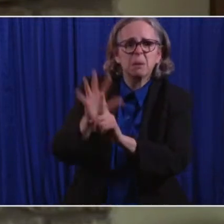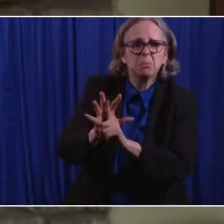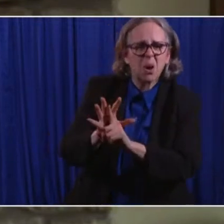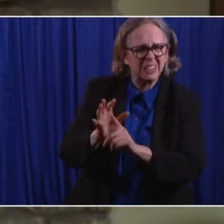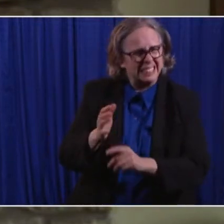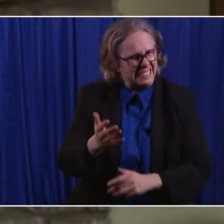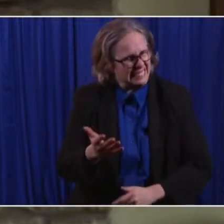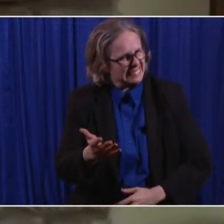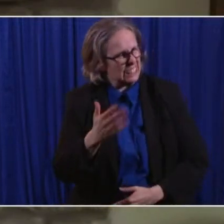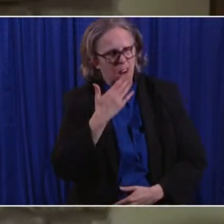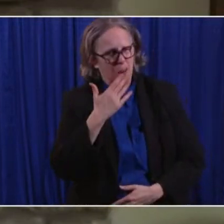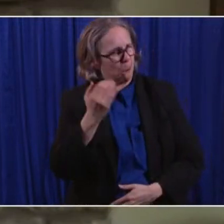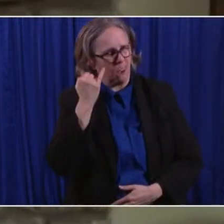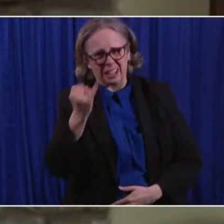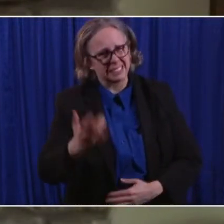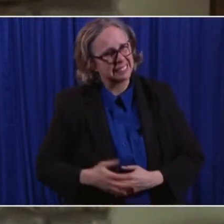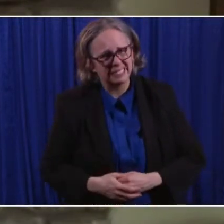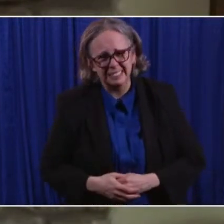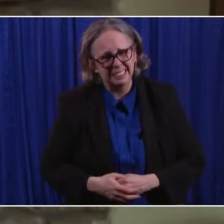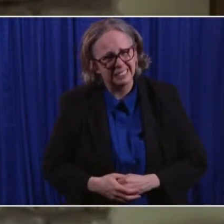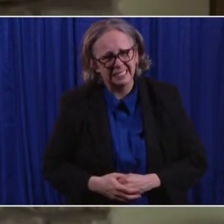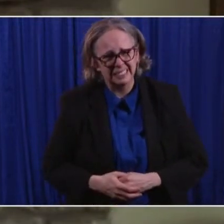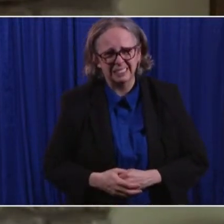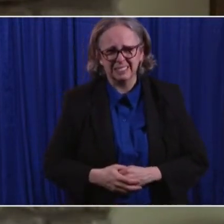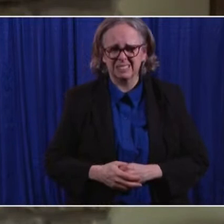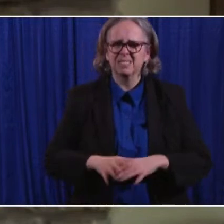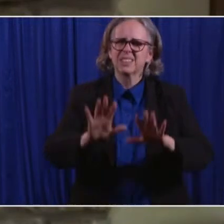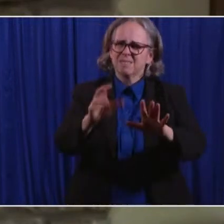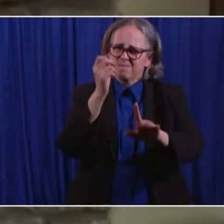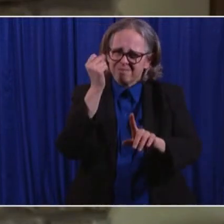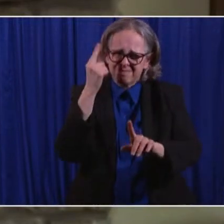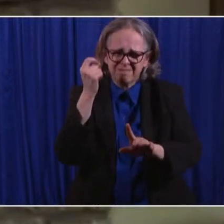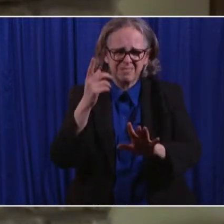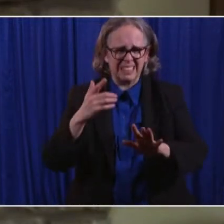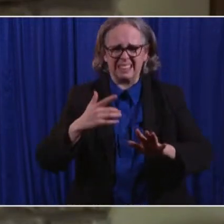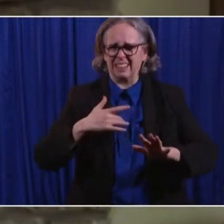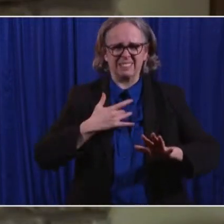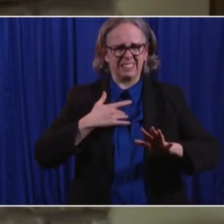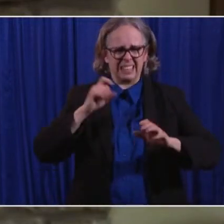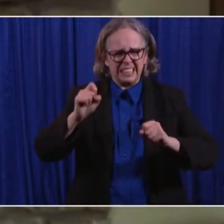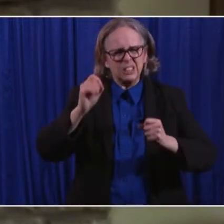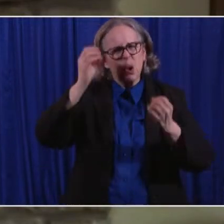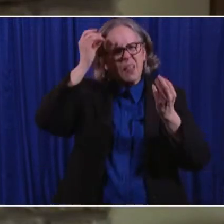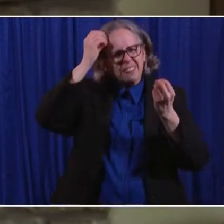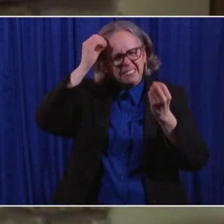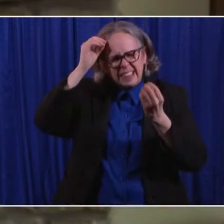is I just think they need to look at this and think about it and look at all the